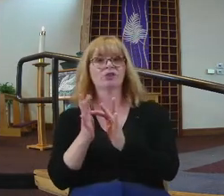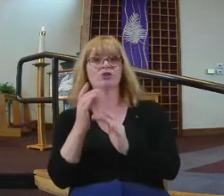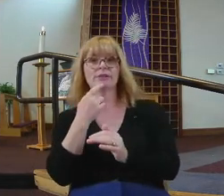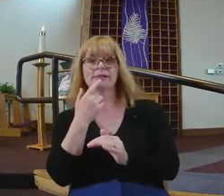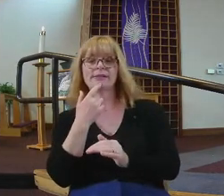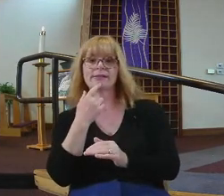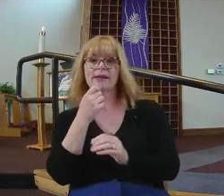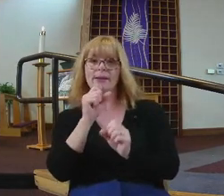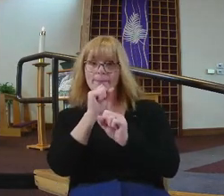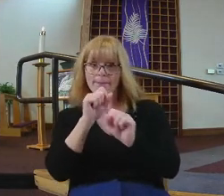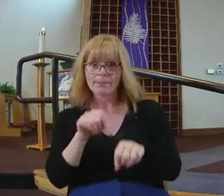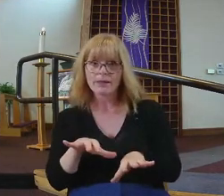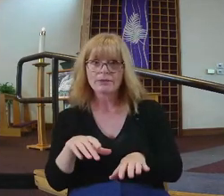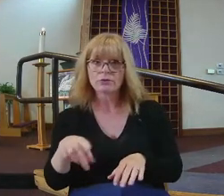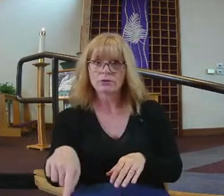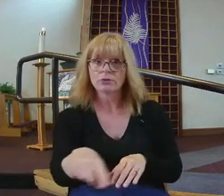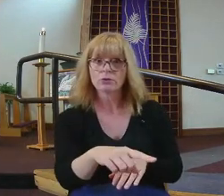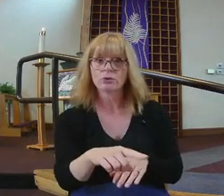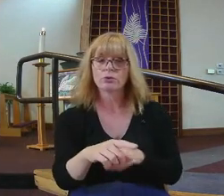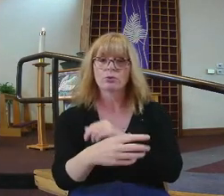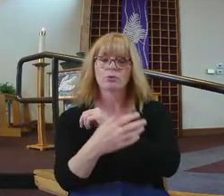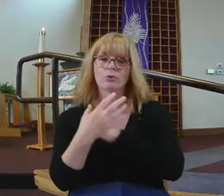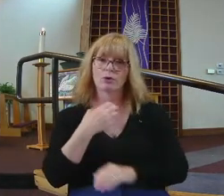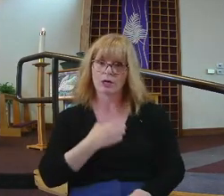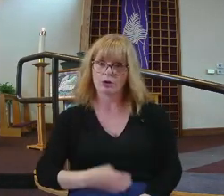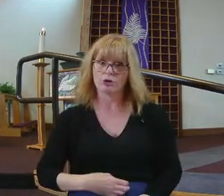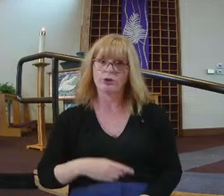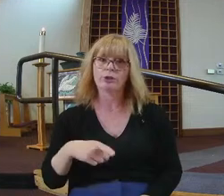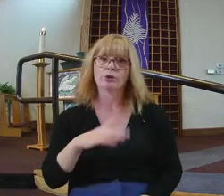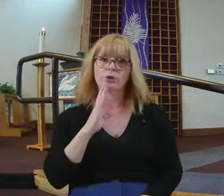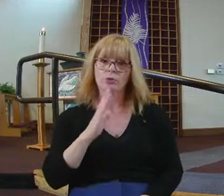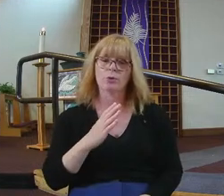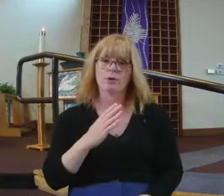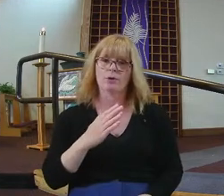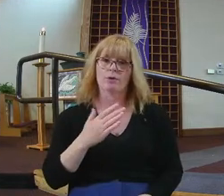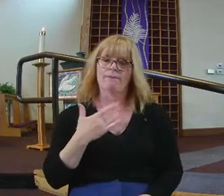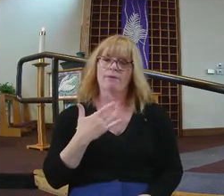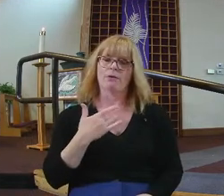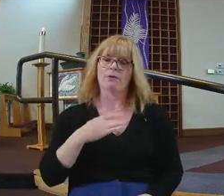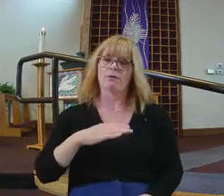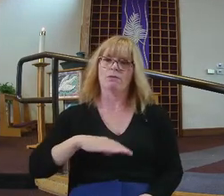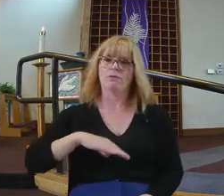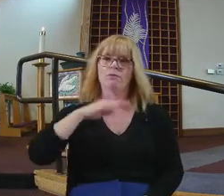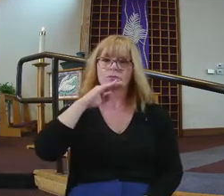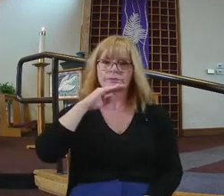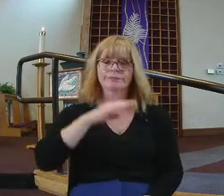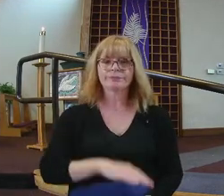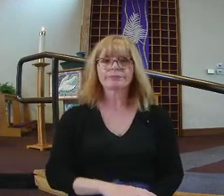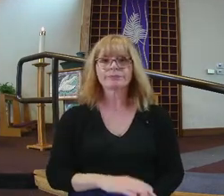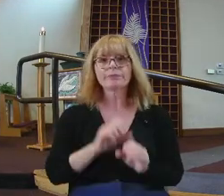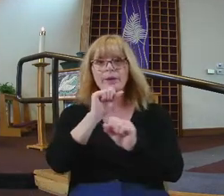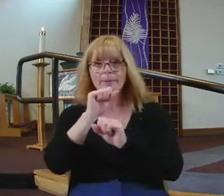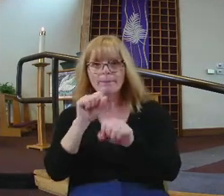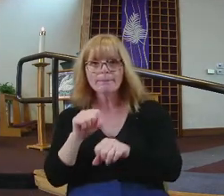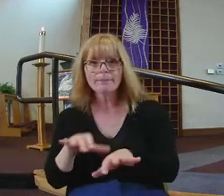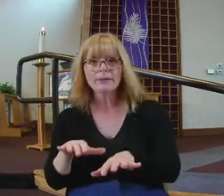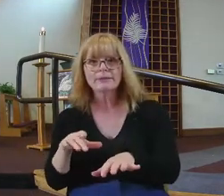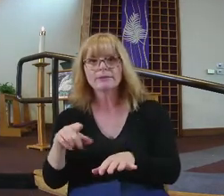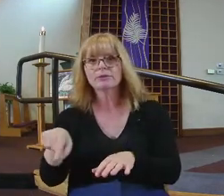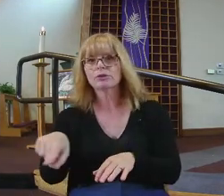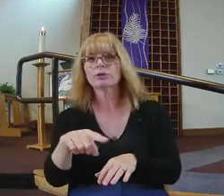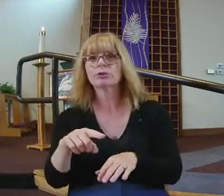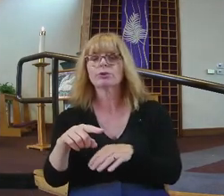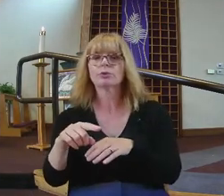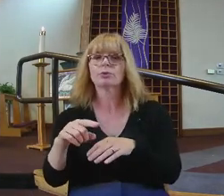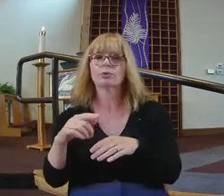you who are hungry, for you will be filled. Blessed are you who weep now,